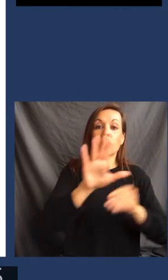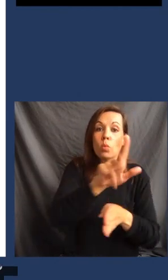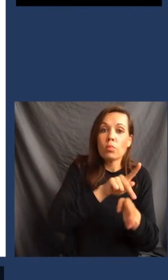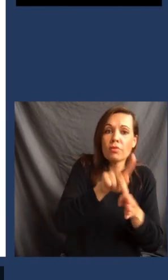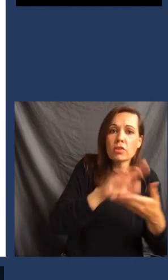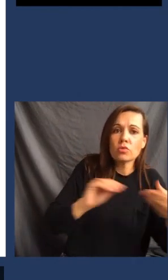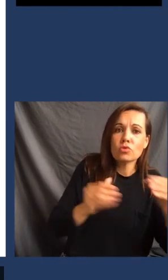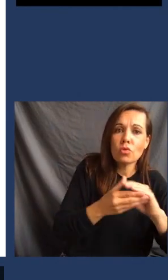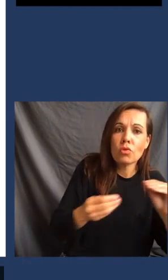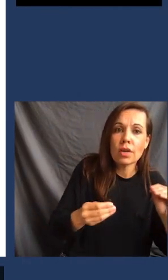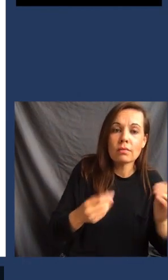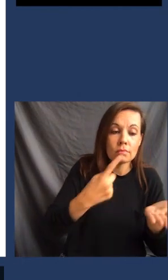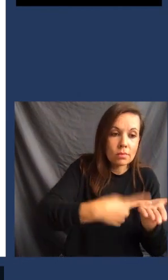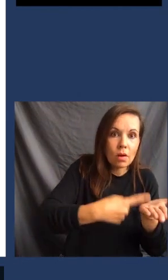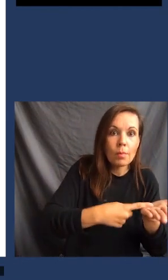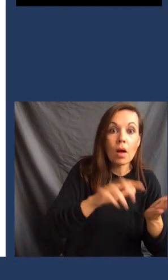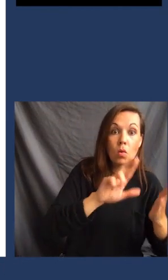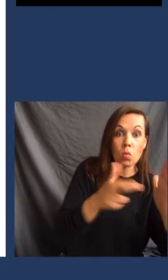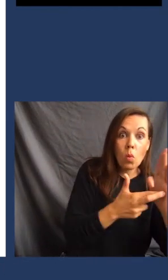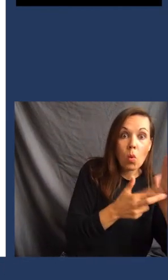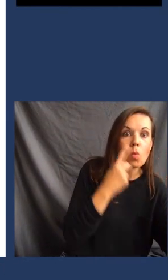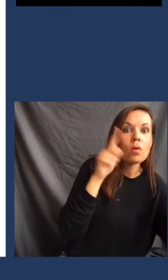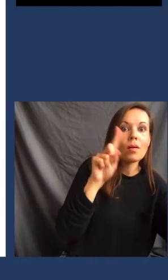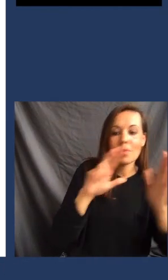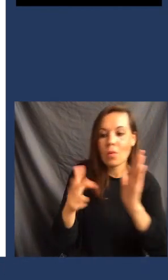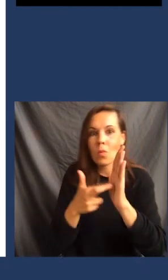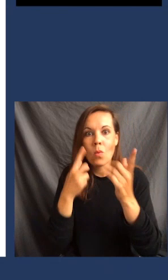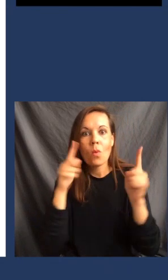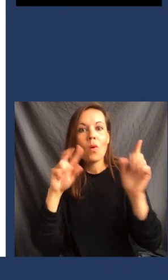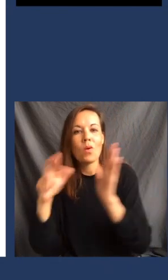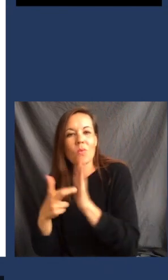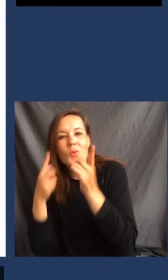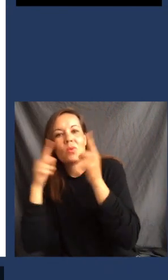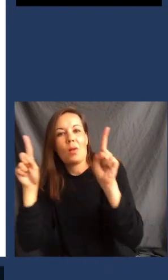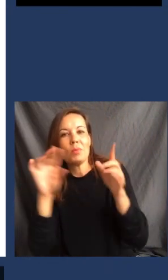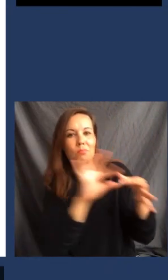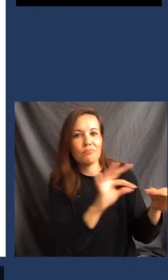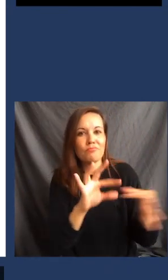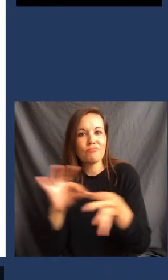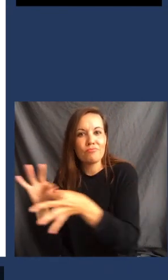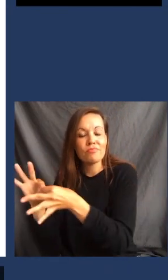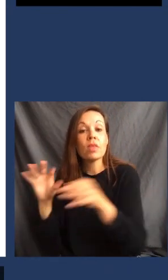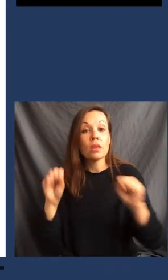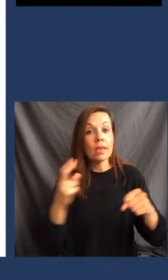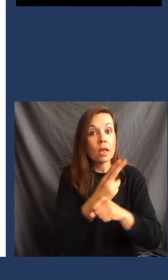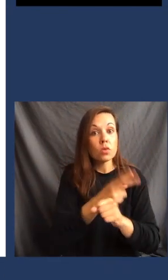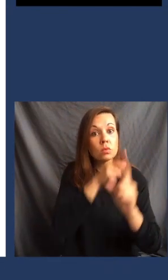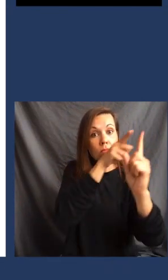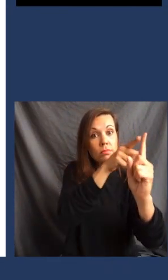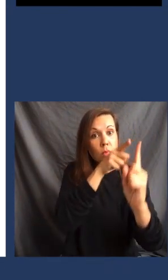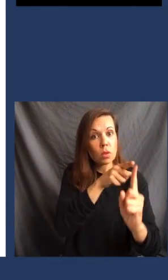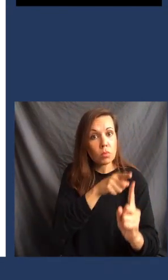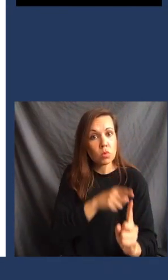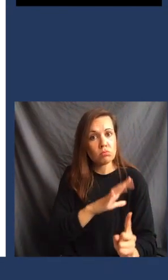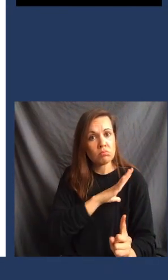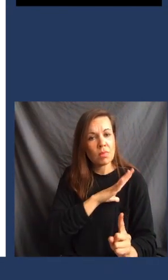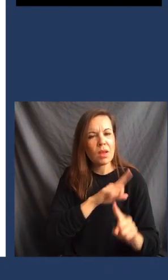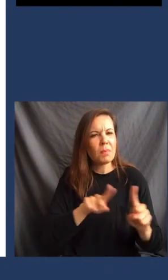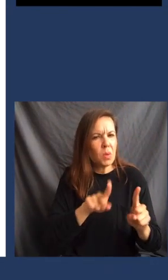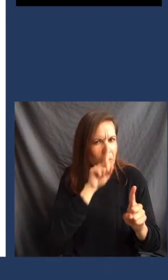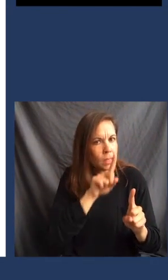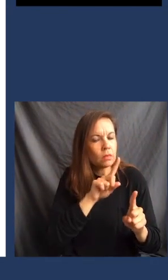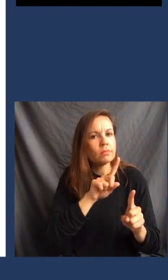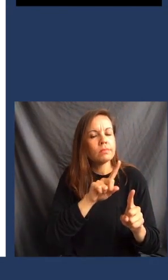your accomplishments within each of your roles that you've had. You can use a couple of bullet points here and there, but majority should read